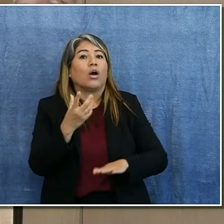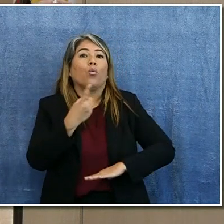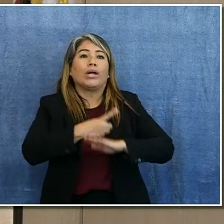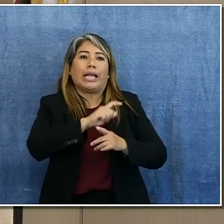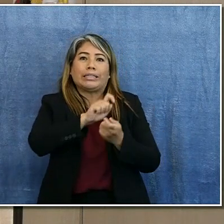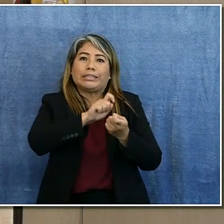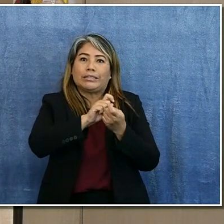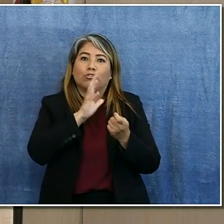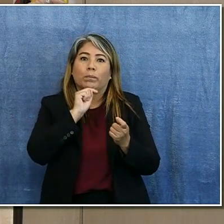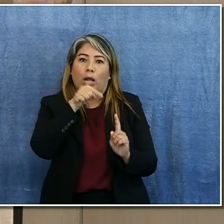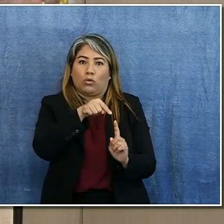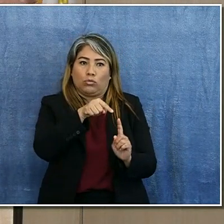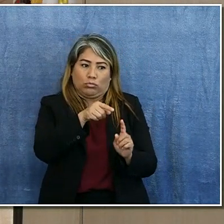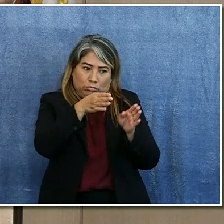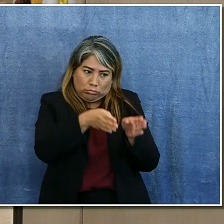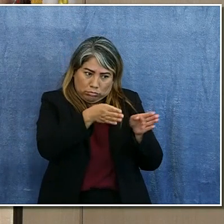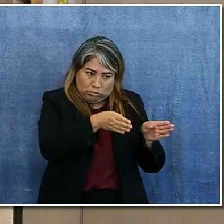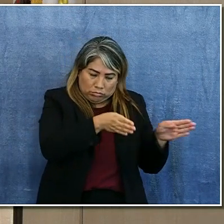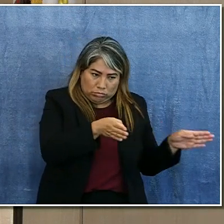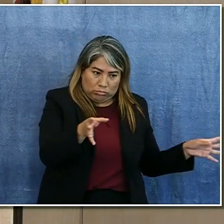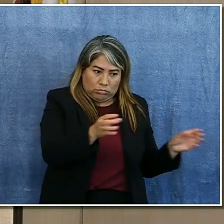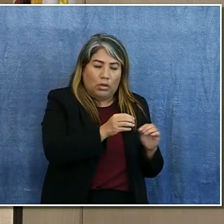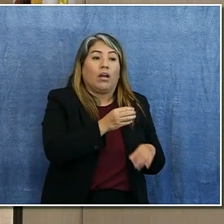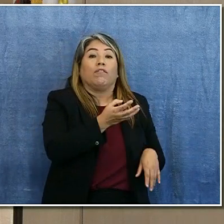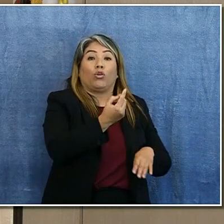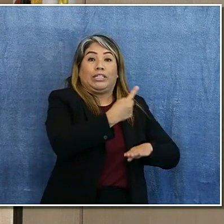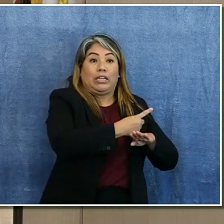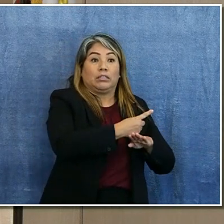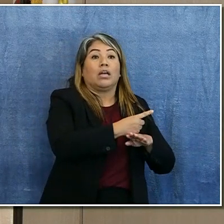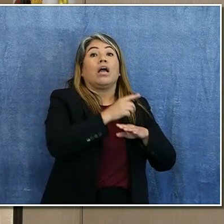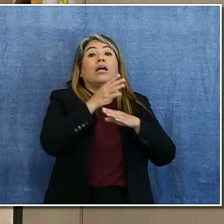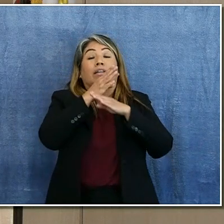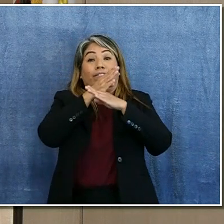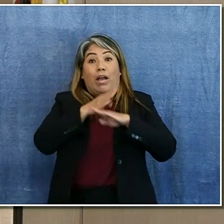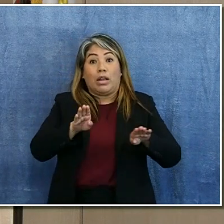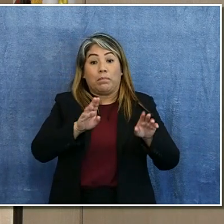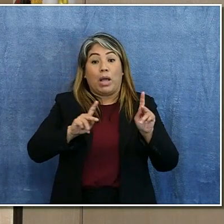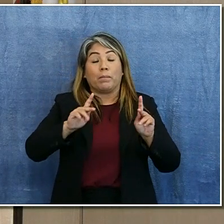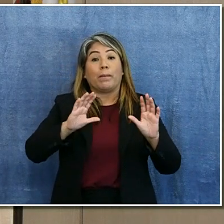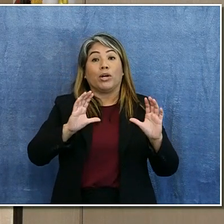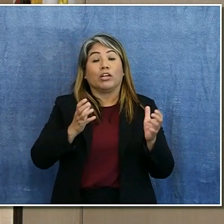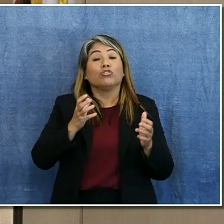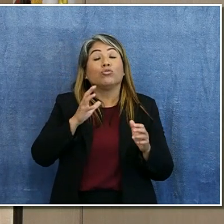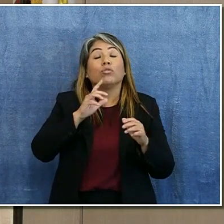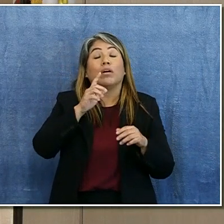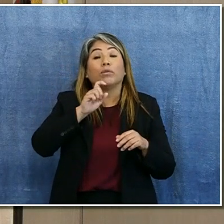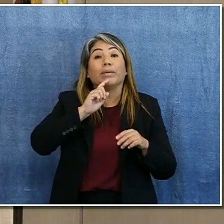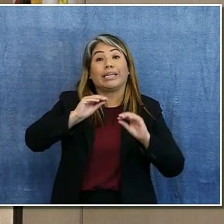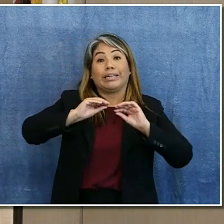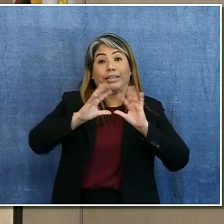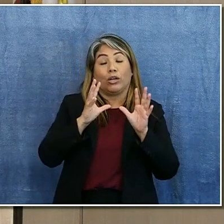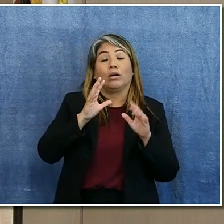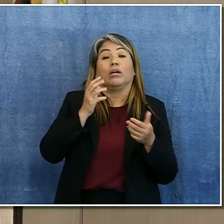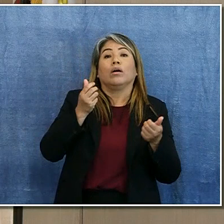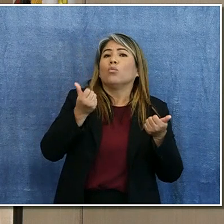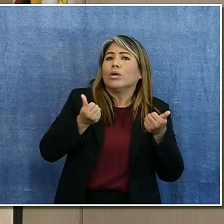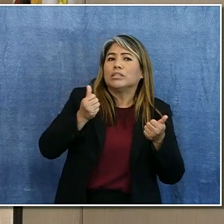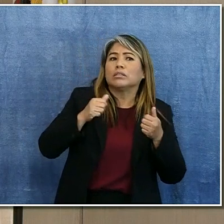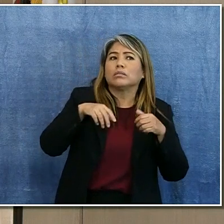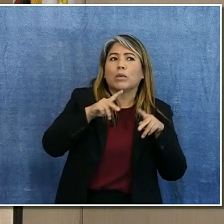you're using. And you add that divided by the population. You have to be very clear on what population you're using. The state is using